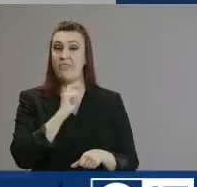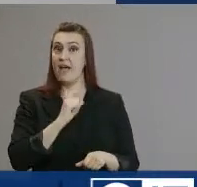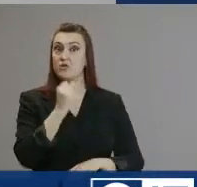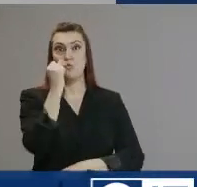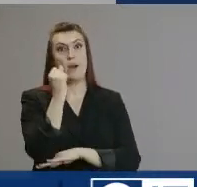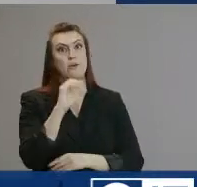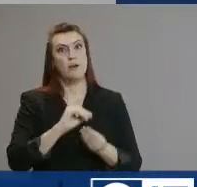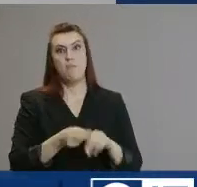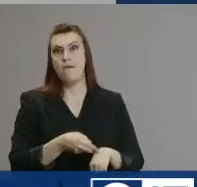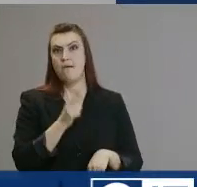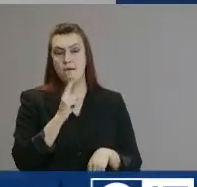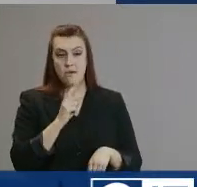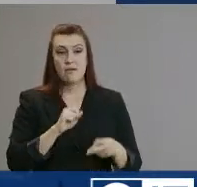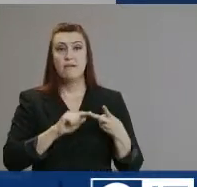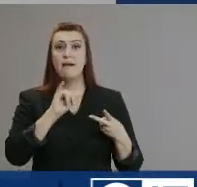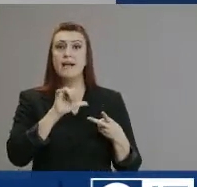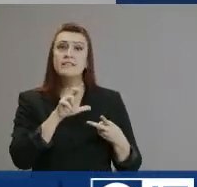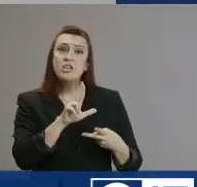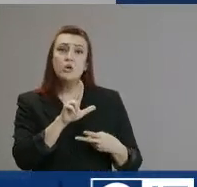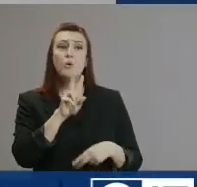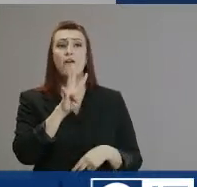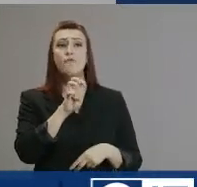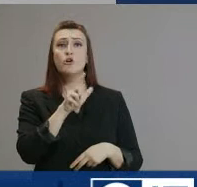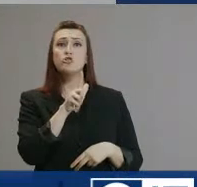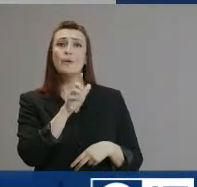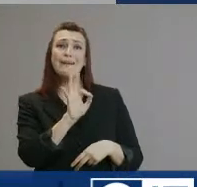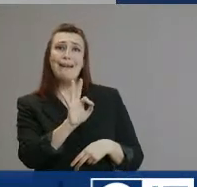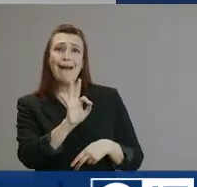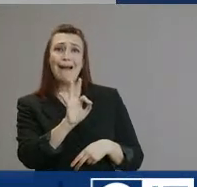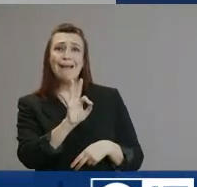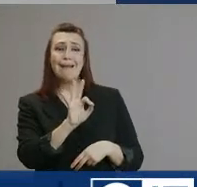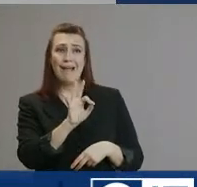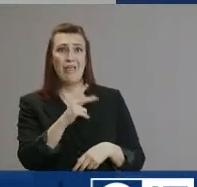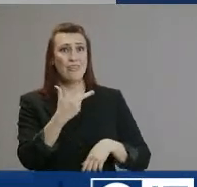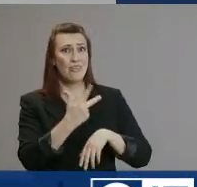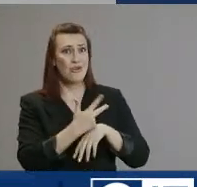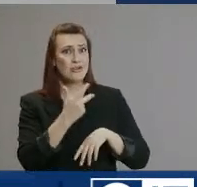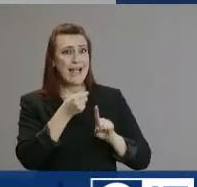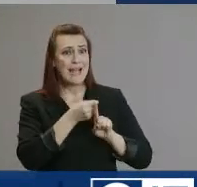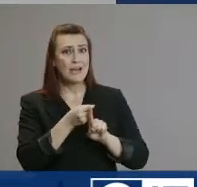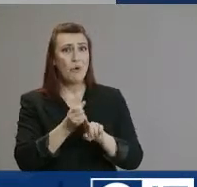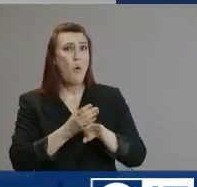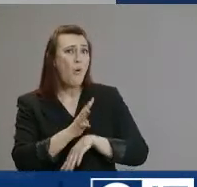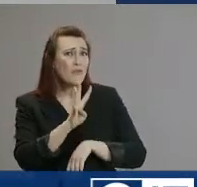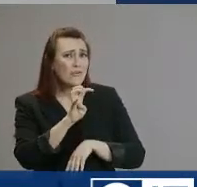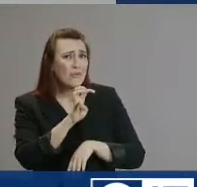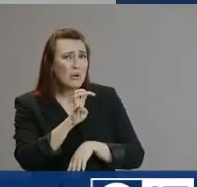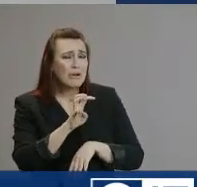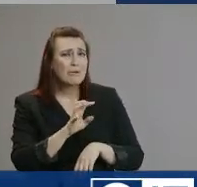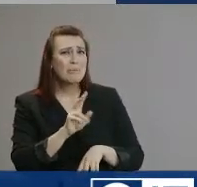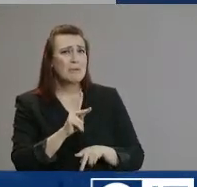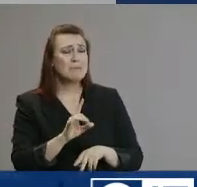have 429. Third day in a row, over 400. ER patients,